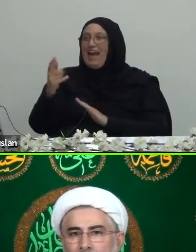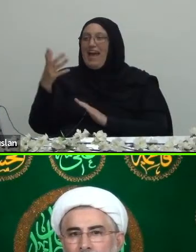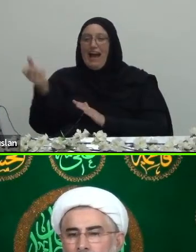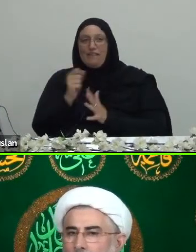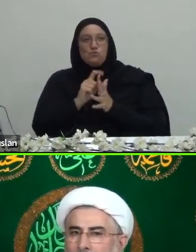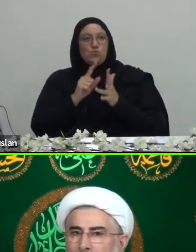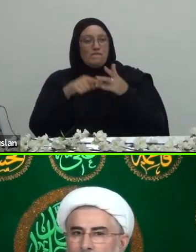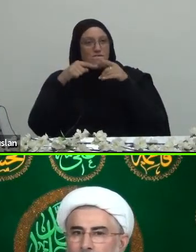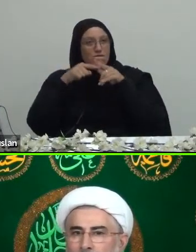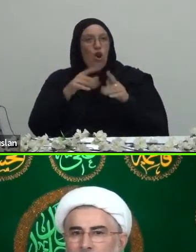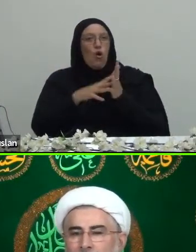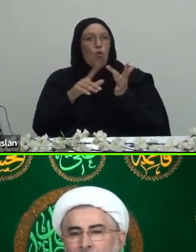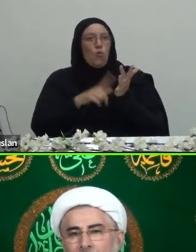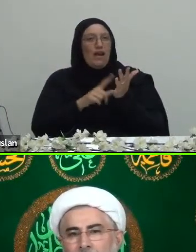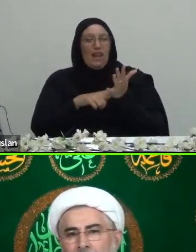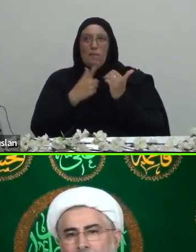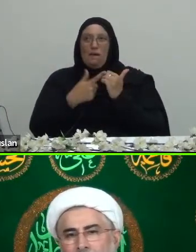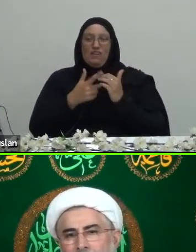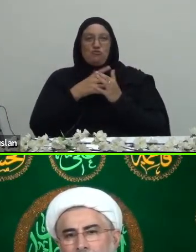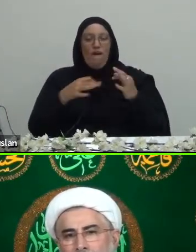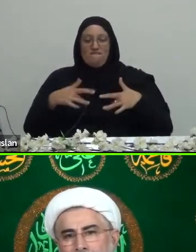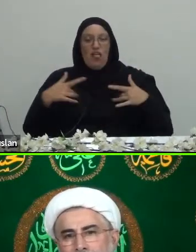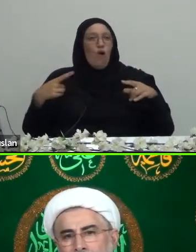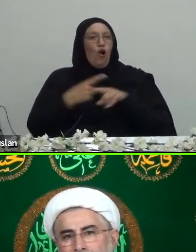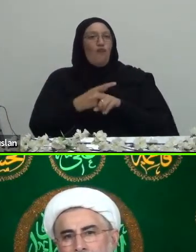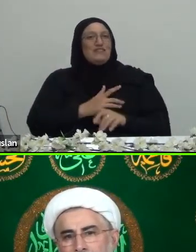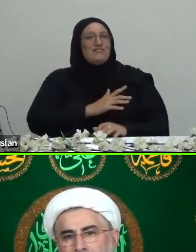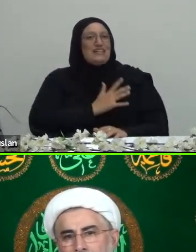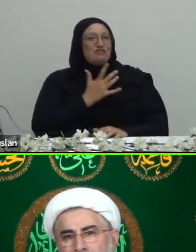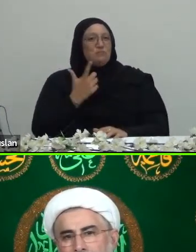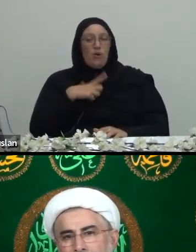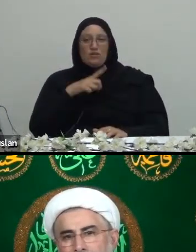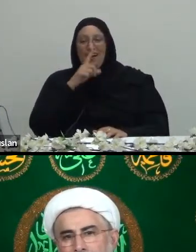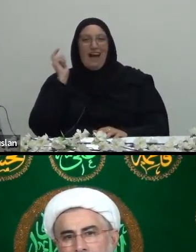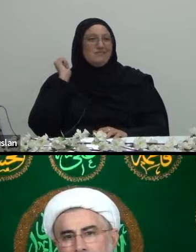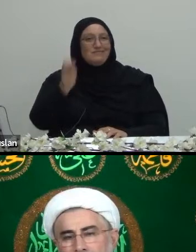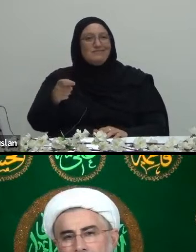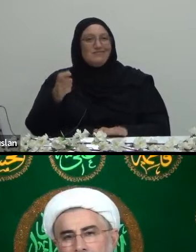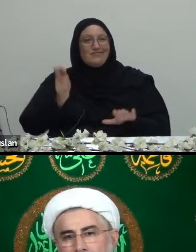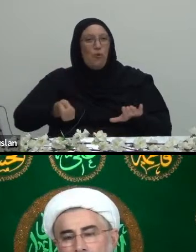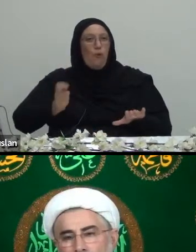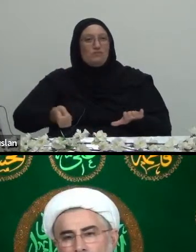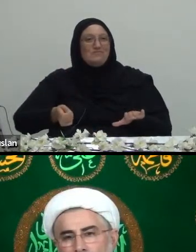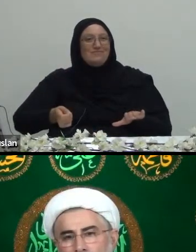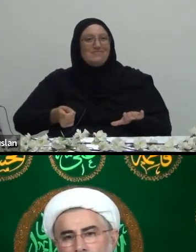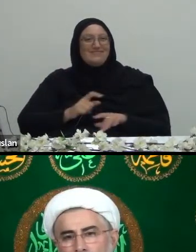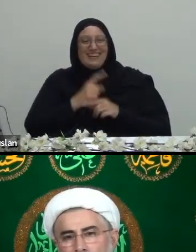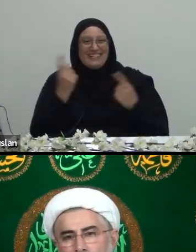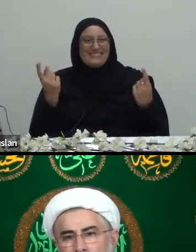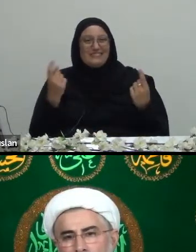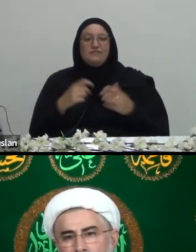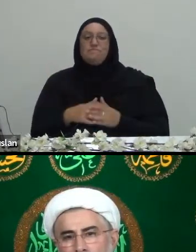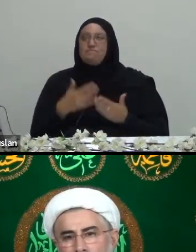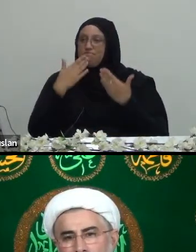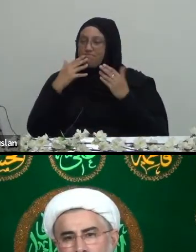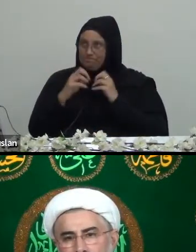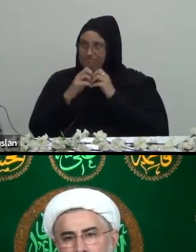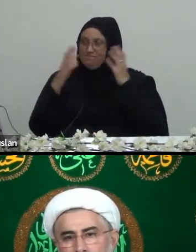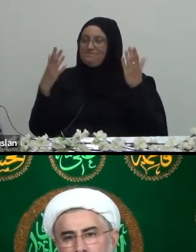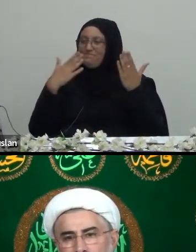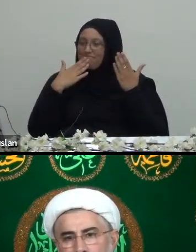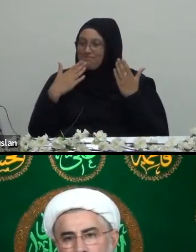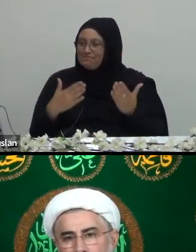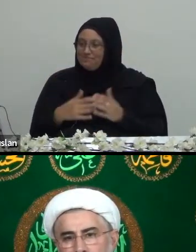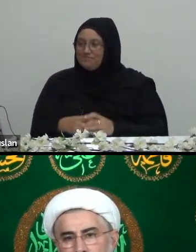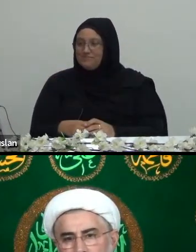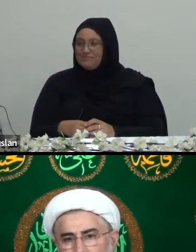inheritance, so that there is no conflict of interest. Ahsan, Jazakallah khair for that clarification. We've got a little